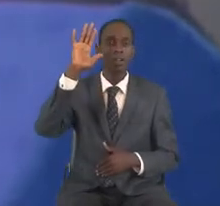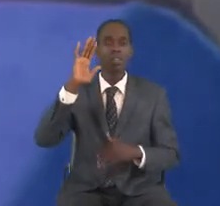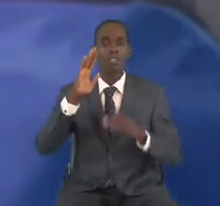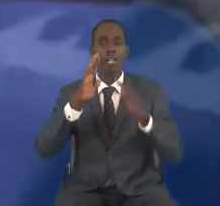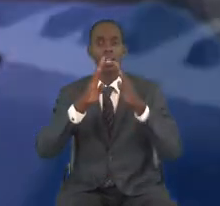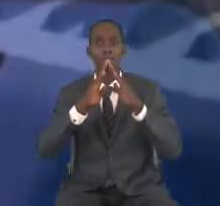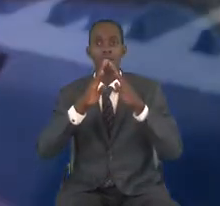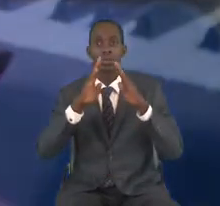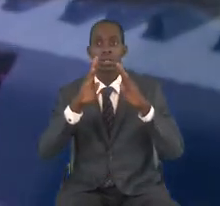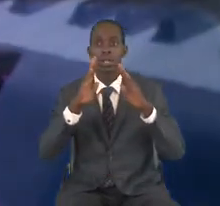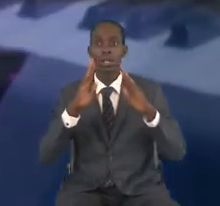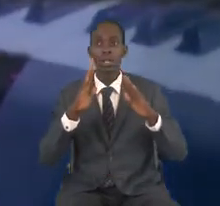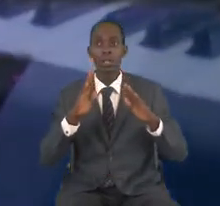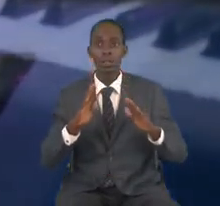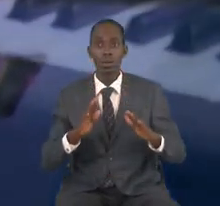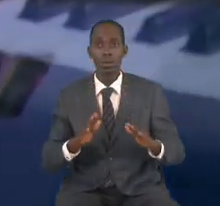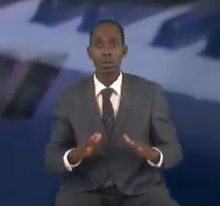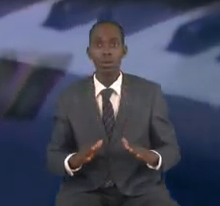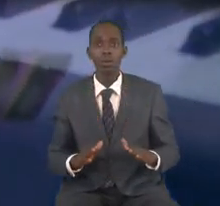sanctuary